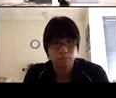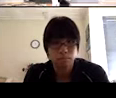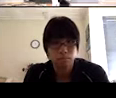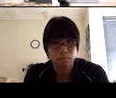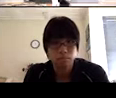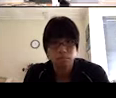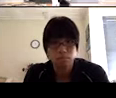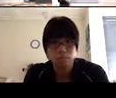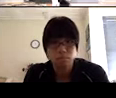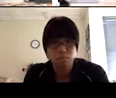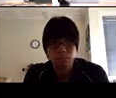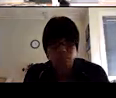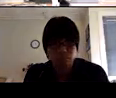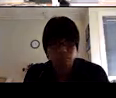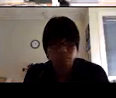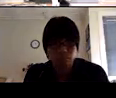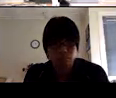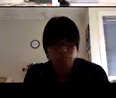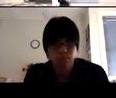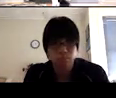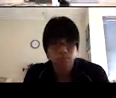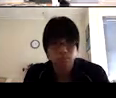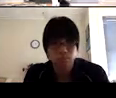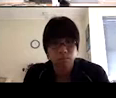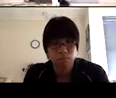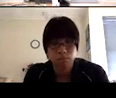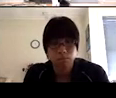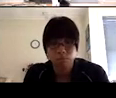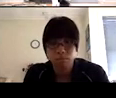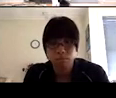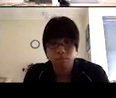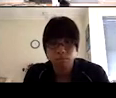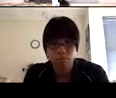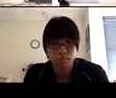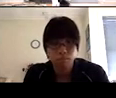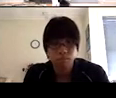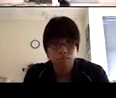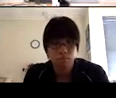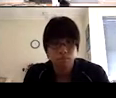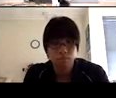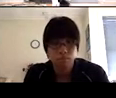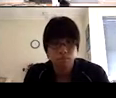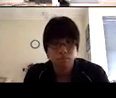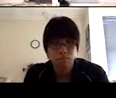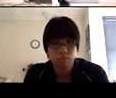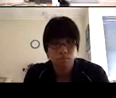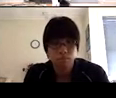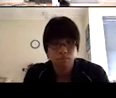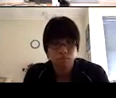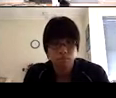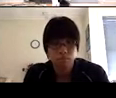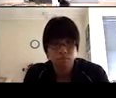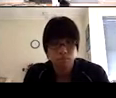and in need. This is a moral principle between strangers who share nothing more than a common humanity.